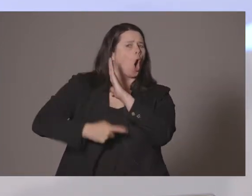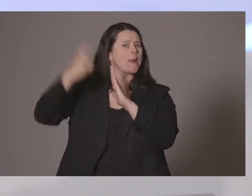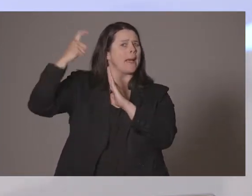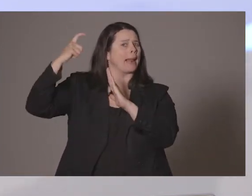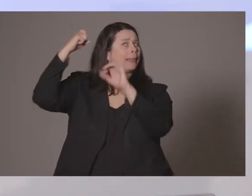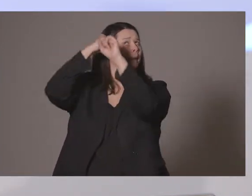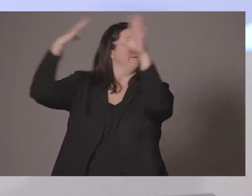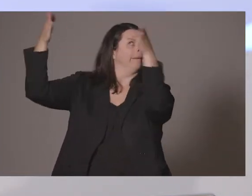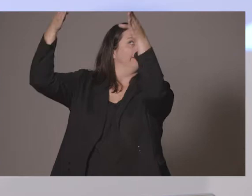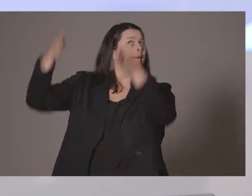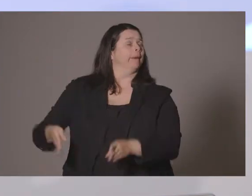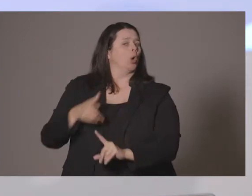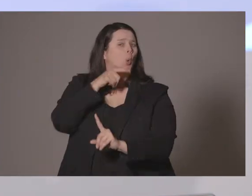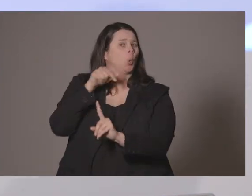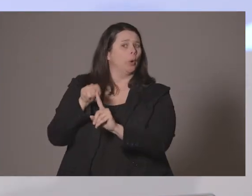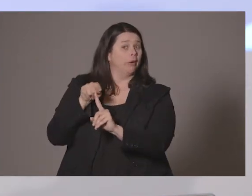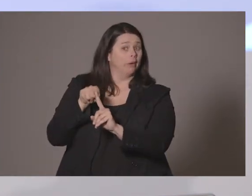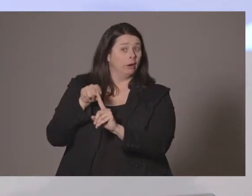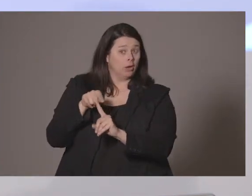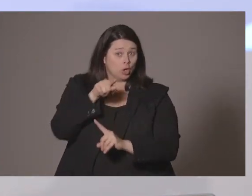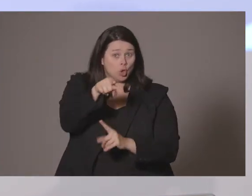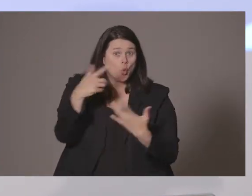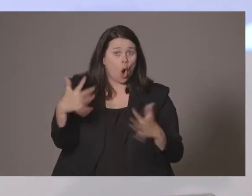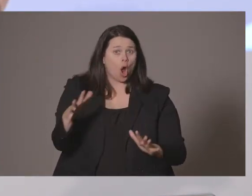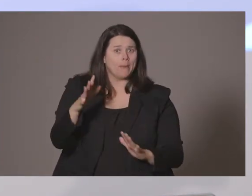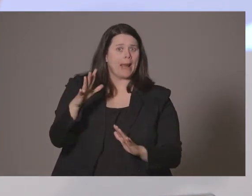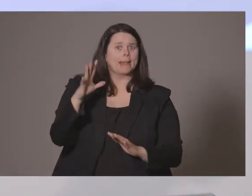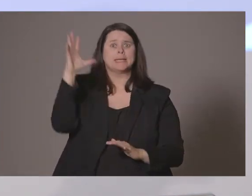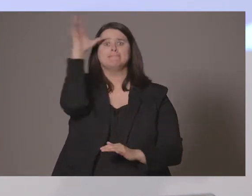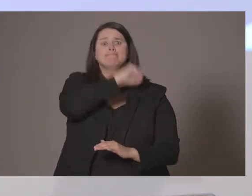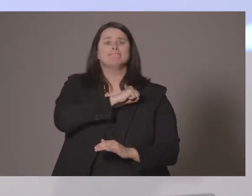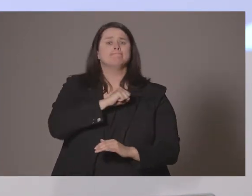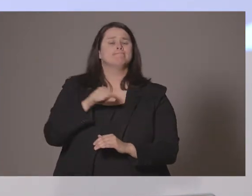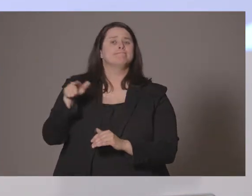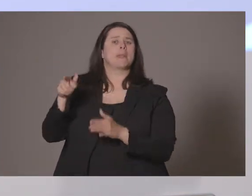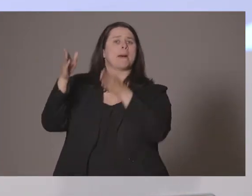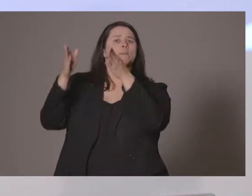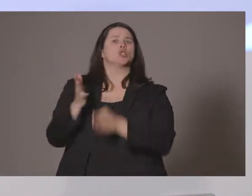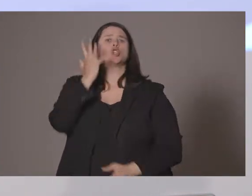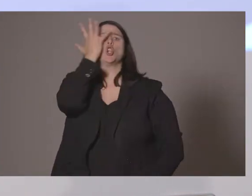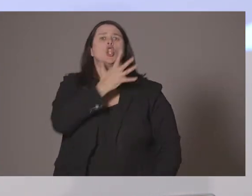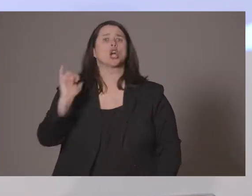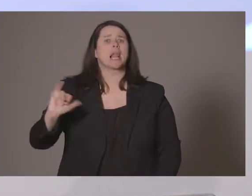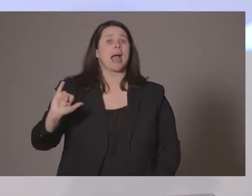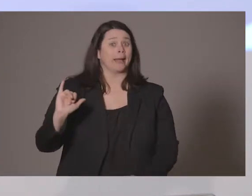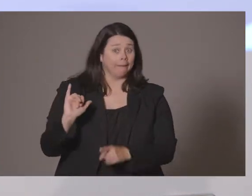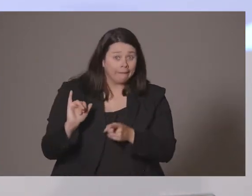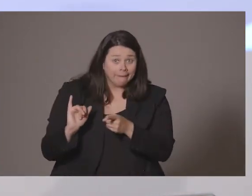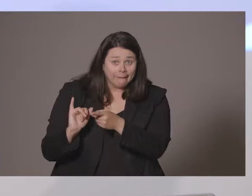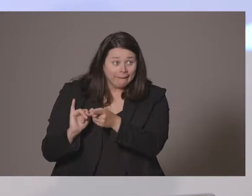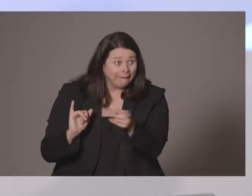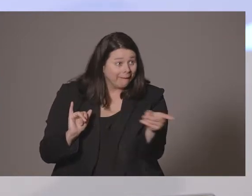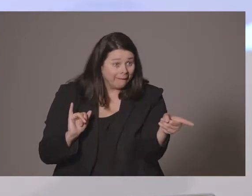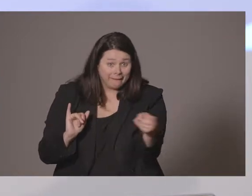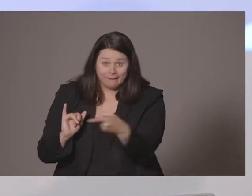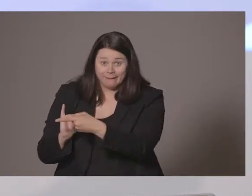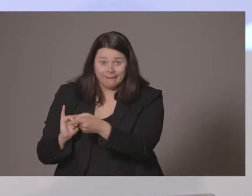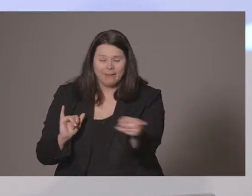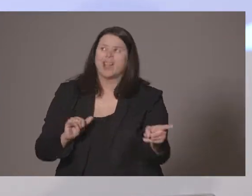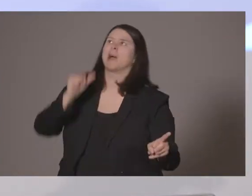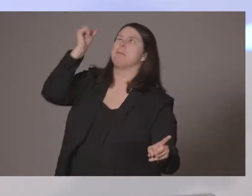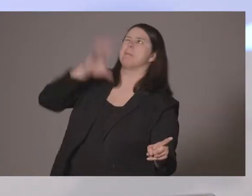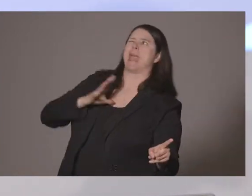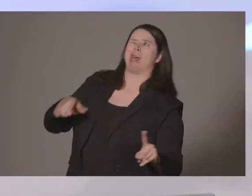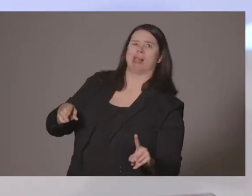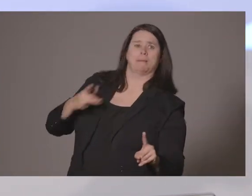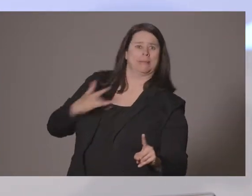but is there an archetype? Is there a particular demographic that comes to your mind when you think of criminal?